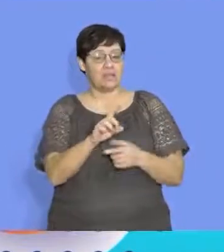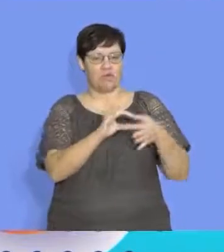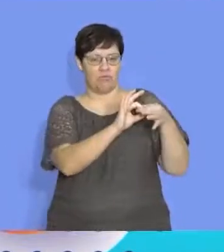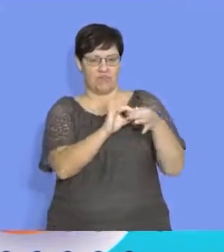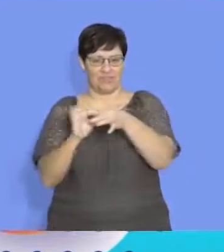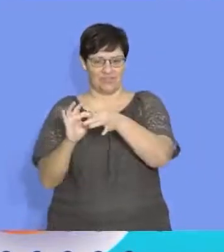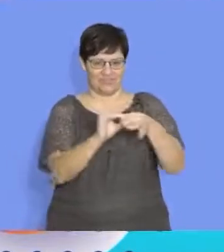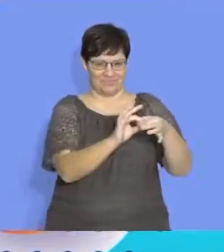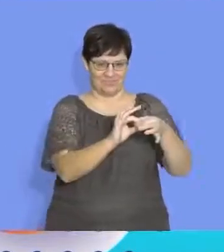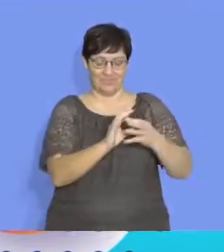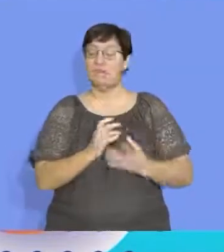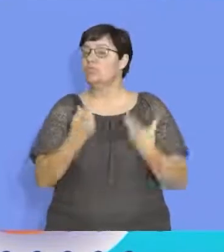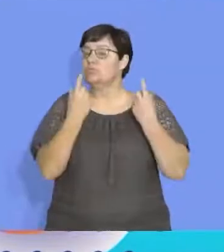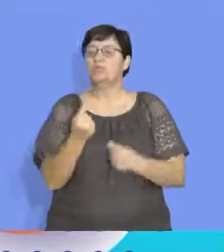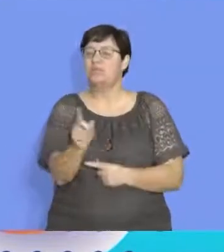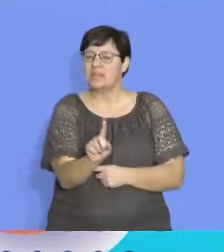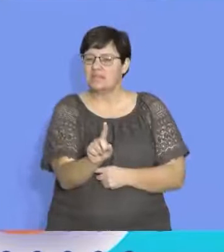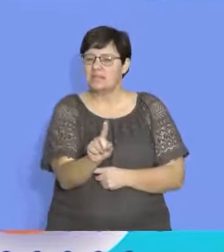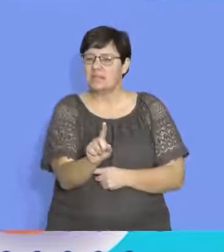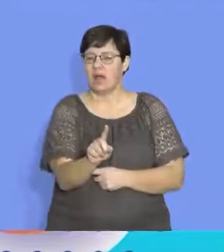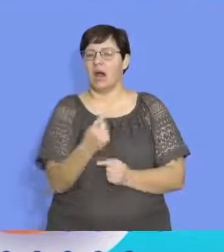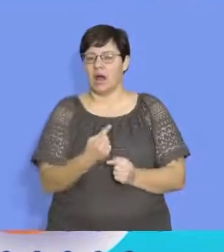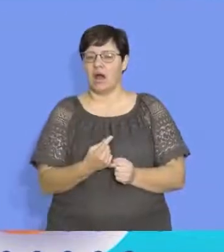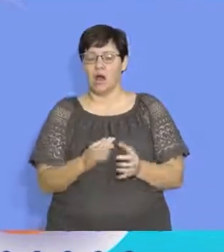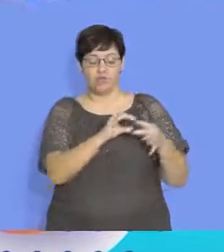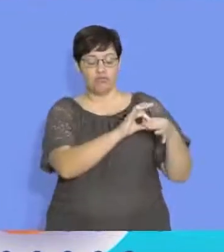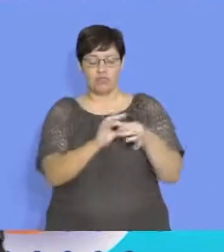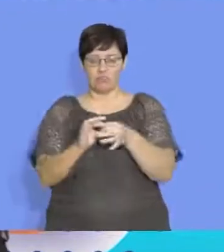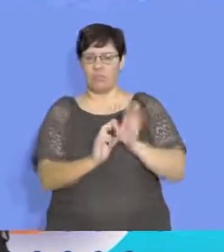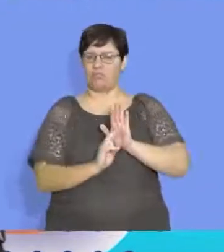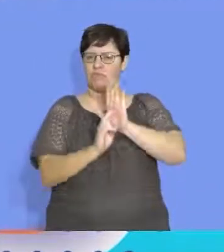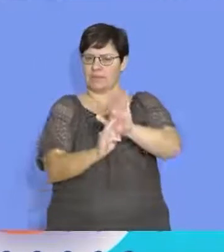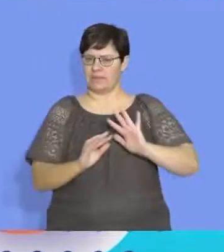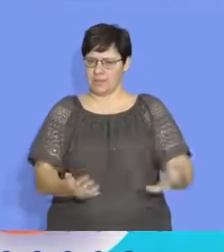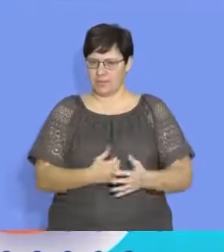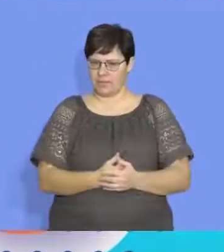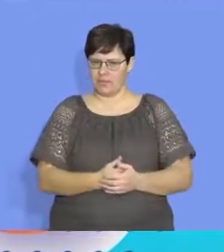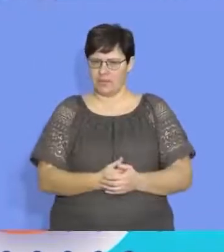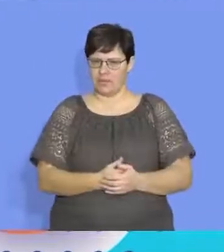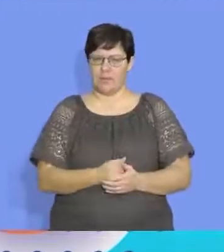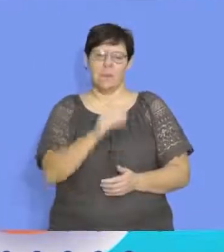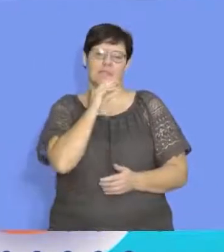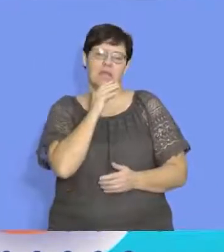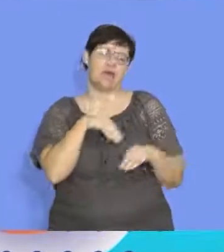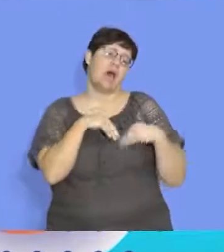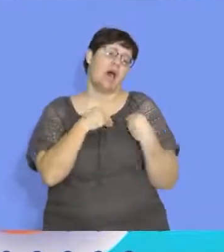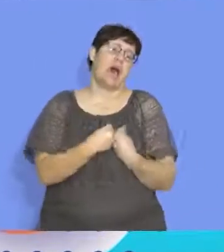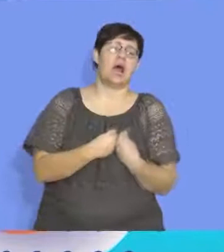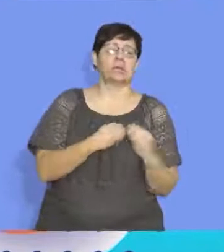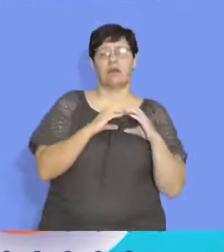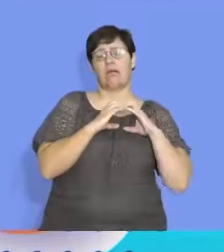today about how to represent relationships. Now I'm not talking about drawing hearts and carvings